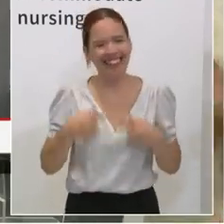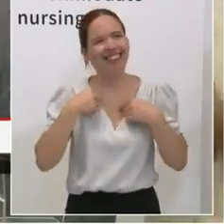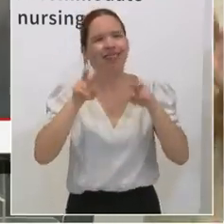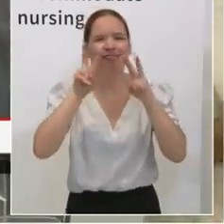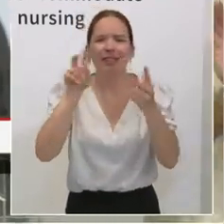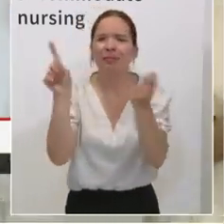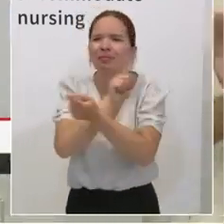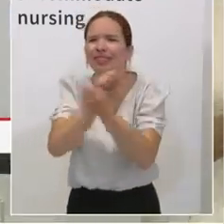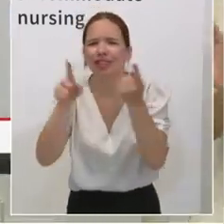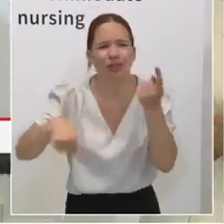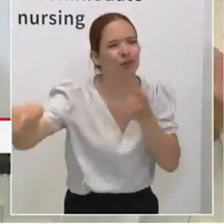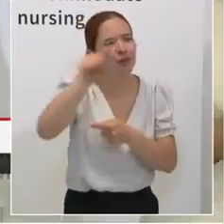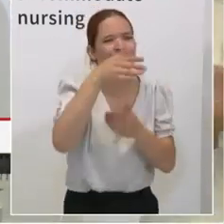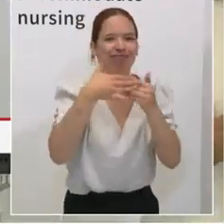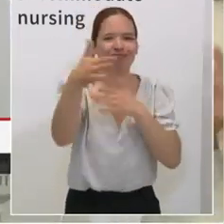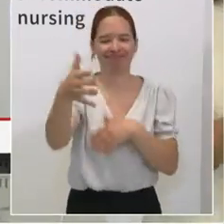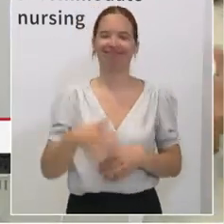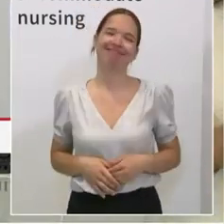Thank you.